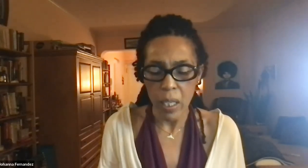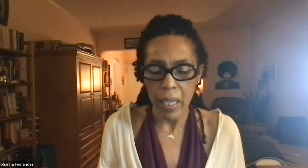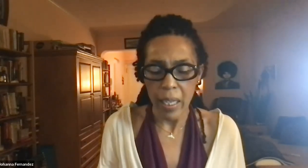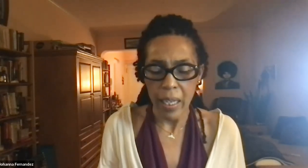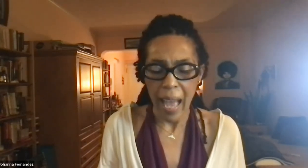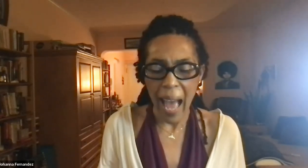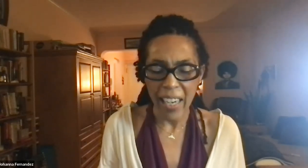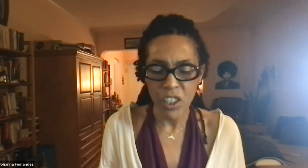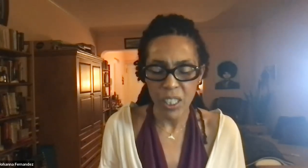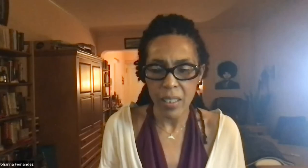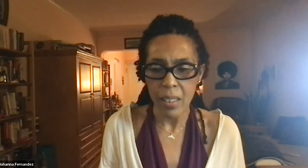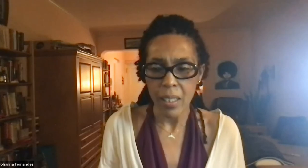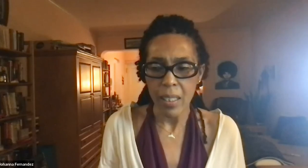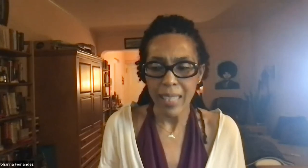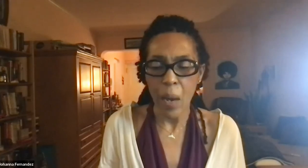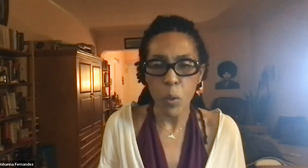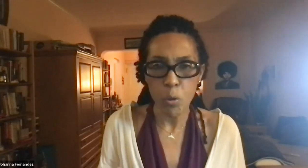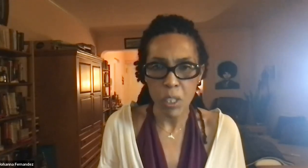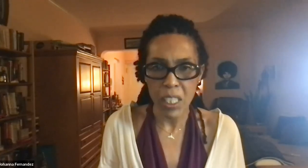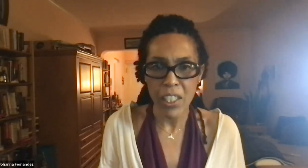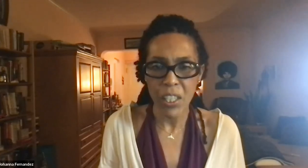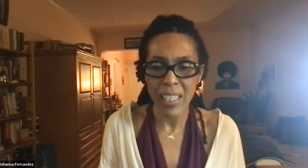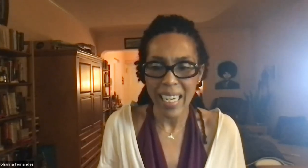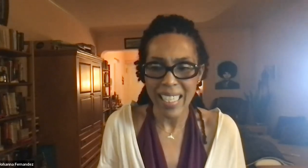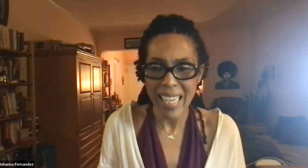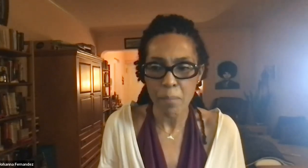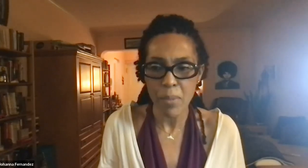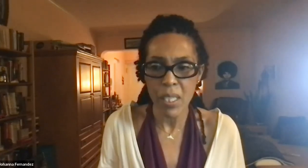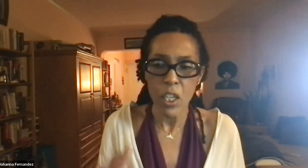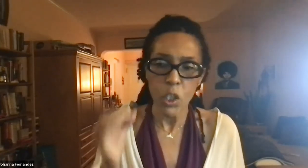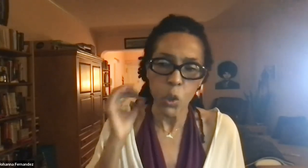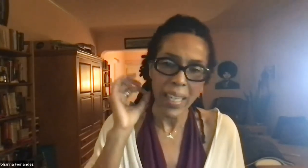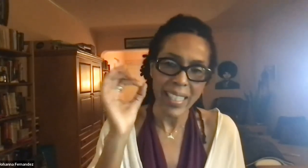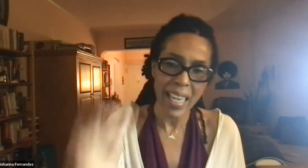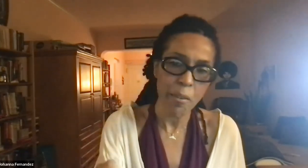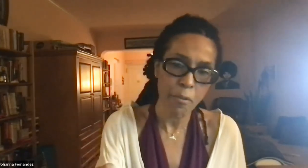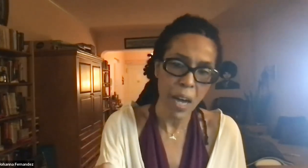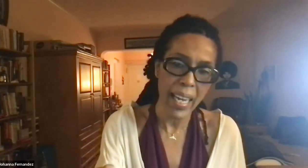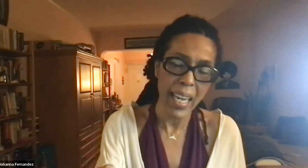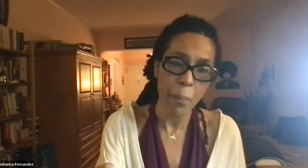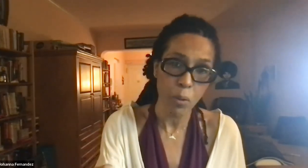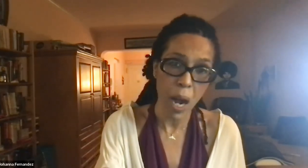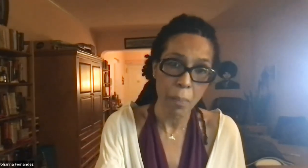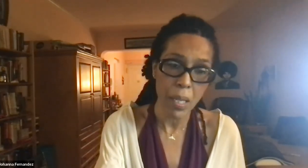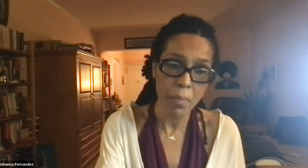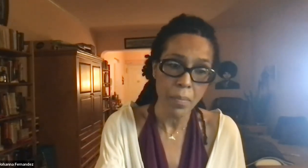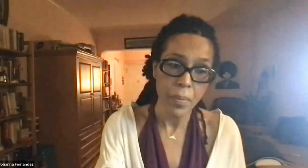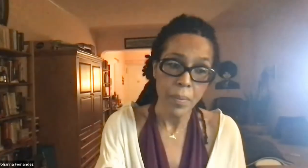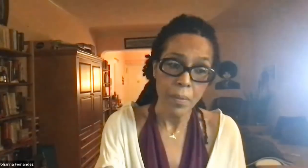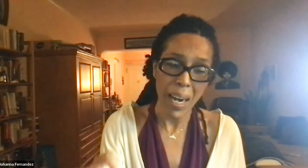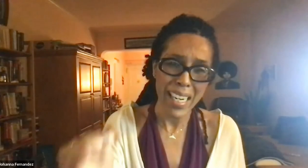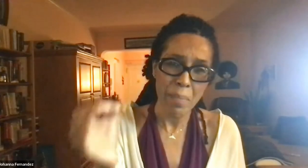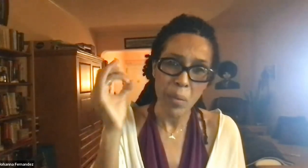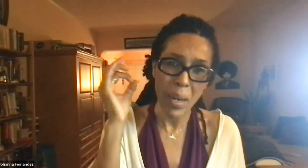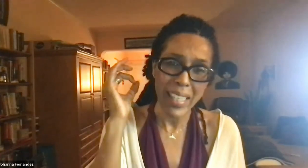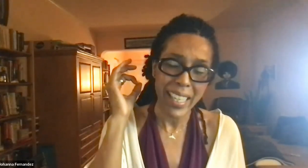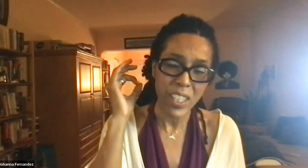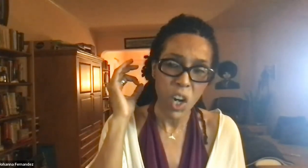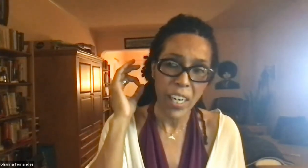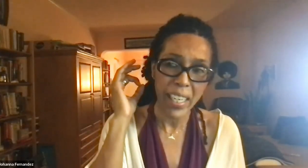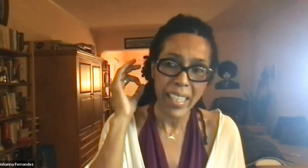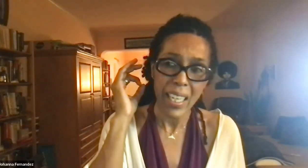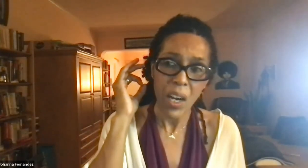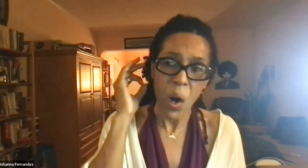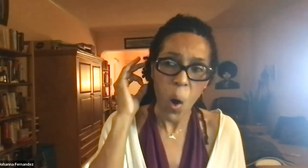local action that was strategic, that attempted to identify a problem, right? In many ways,